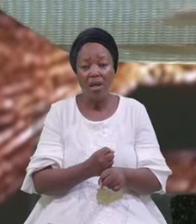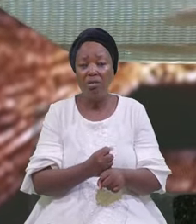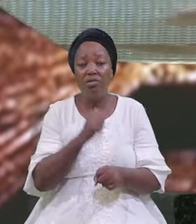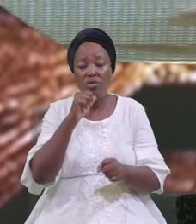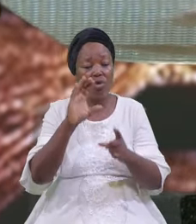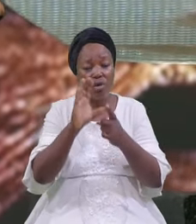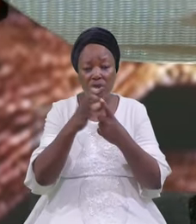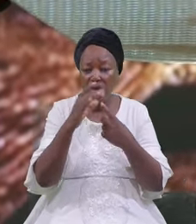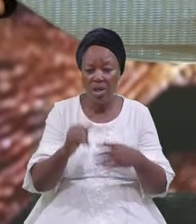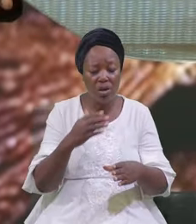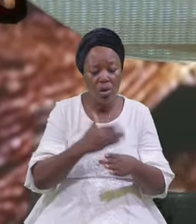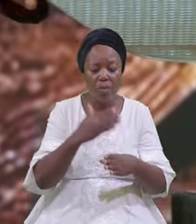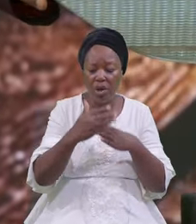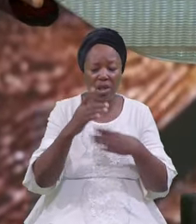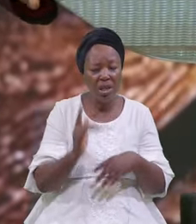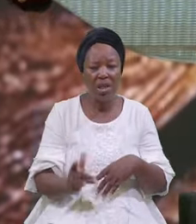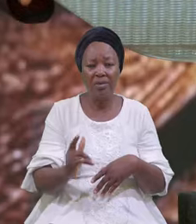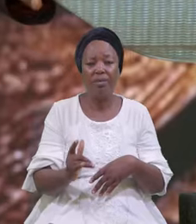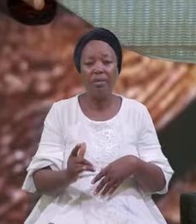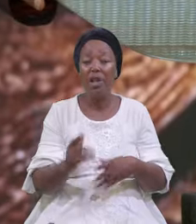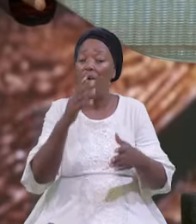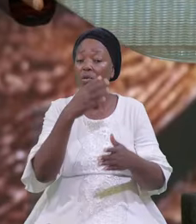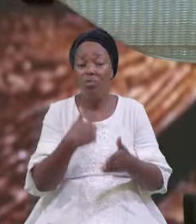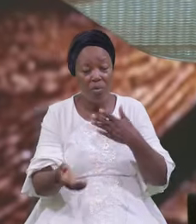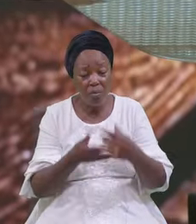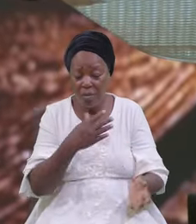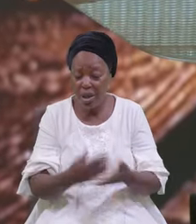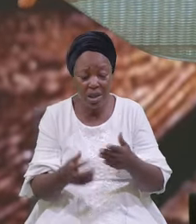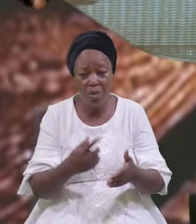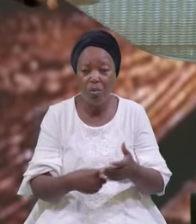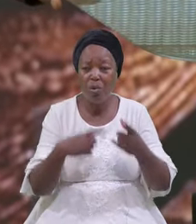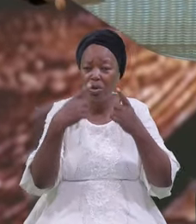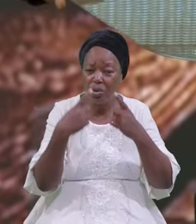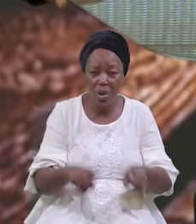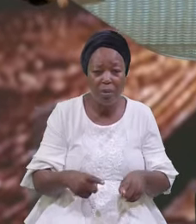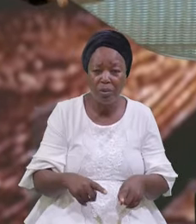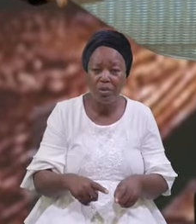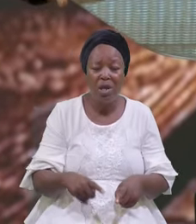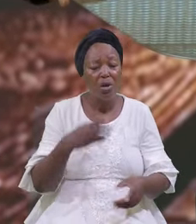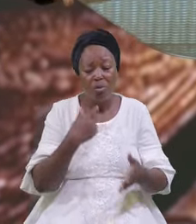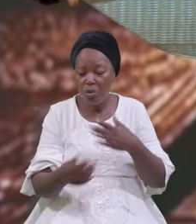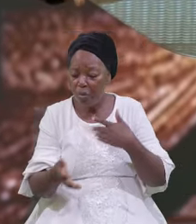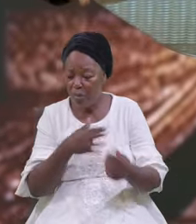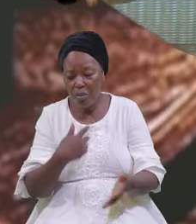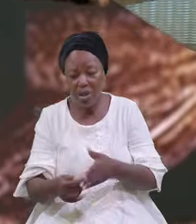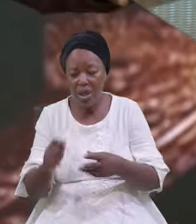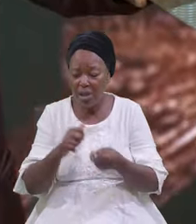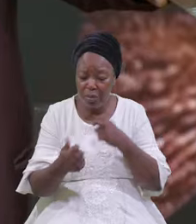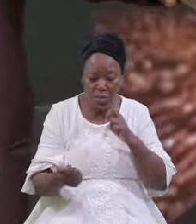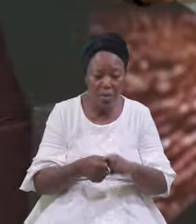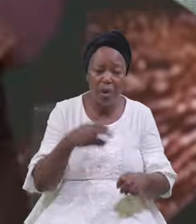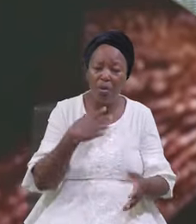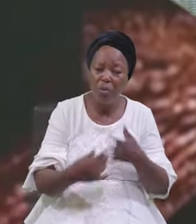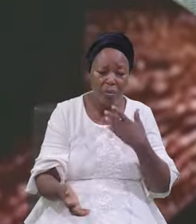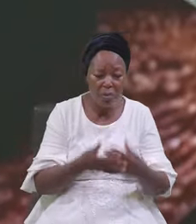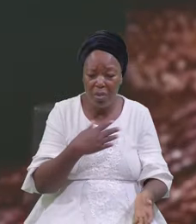absolutely, completely, whatever rain may be falling, whatever sun may be shining, whatever may